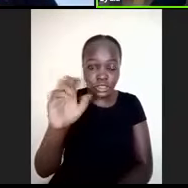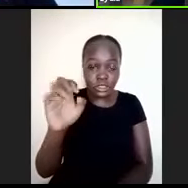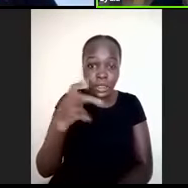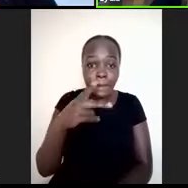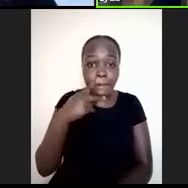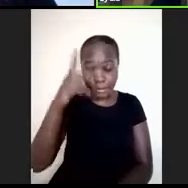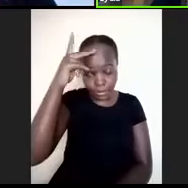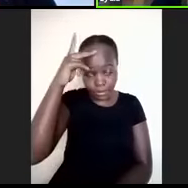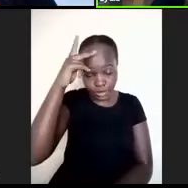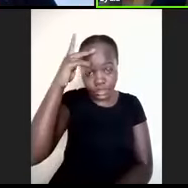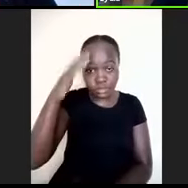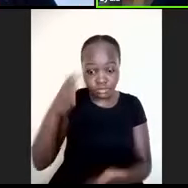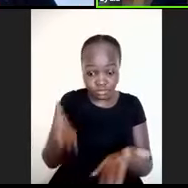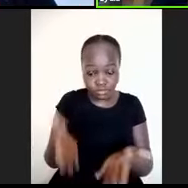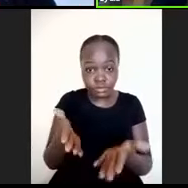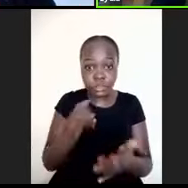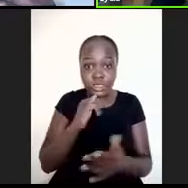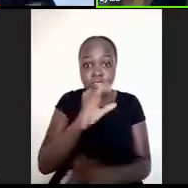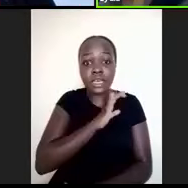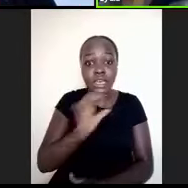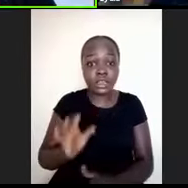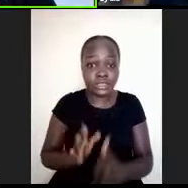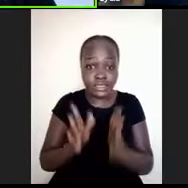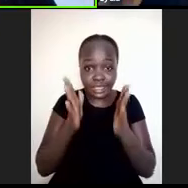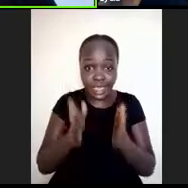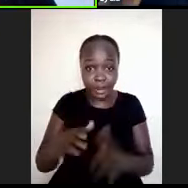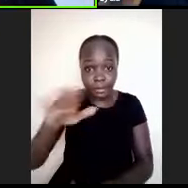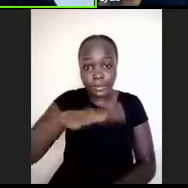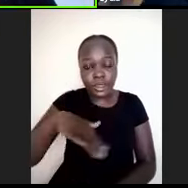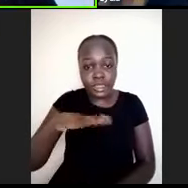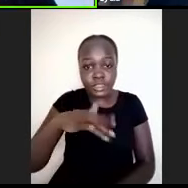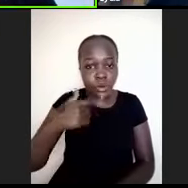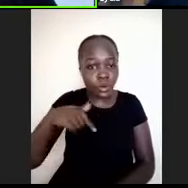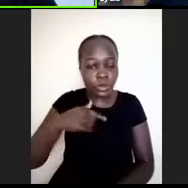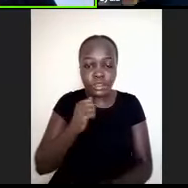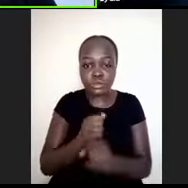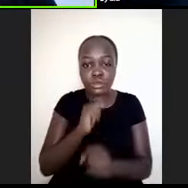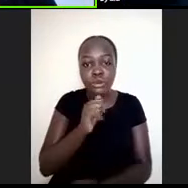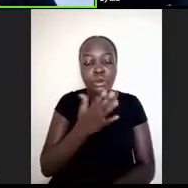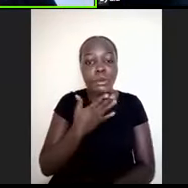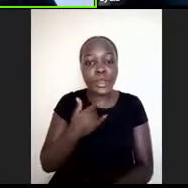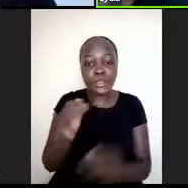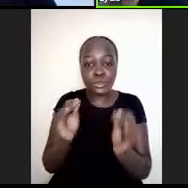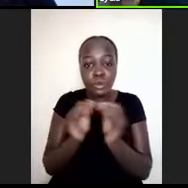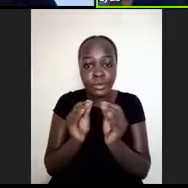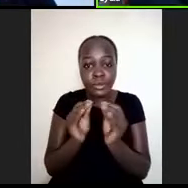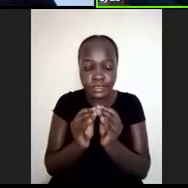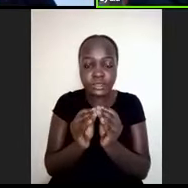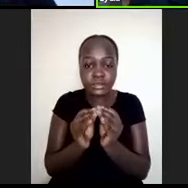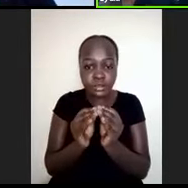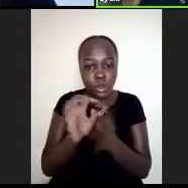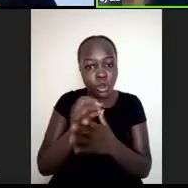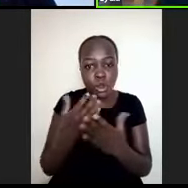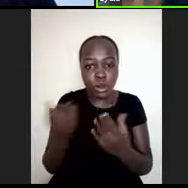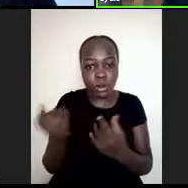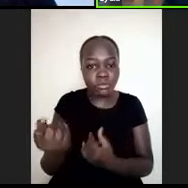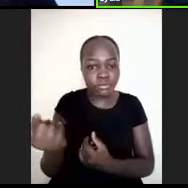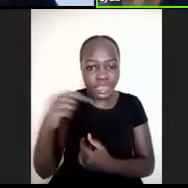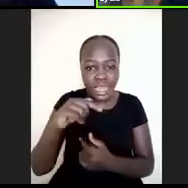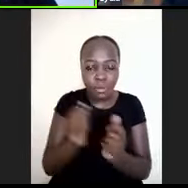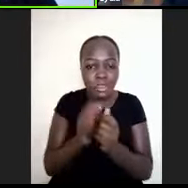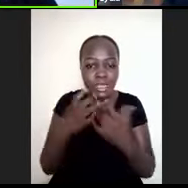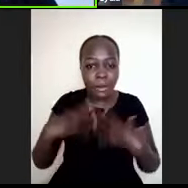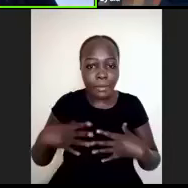platform is a Christian platform, we definitely would not have missed to bring up somebody who would walk us